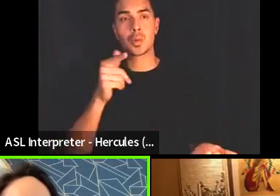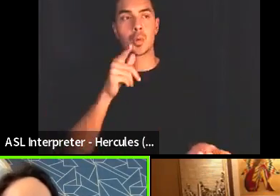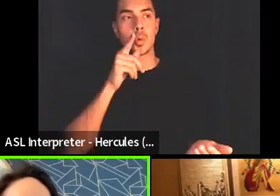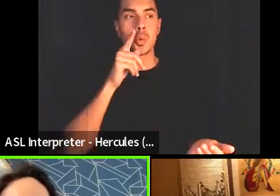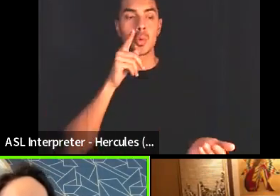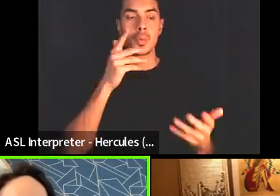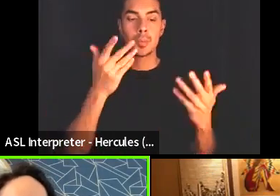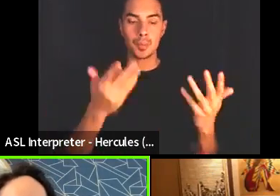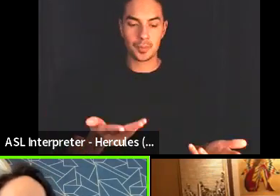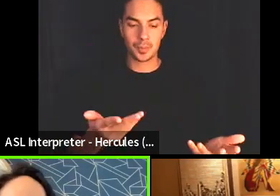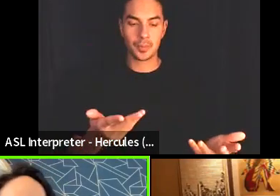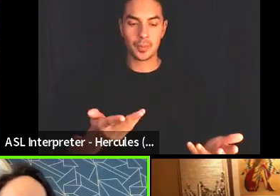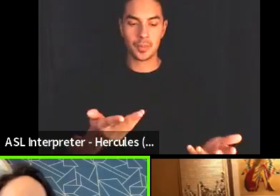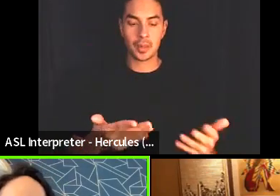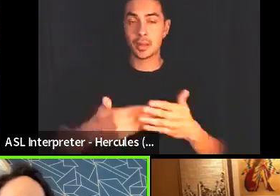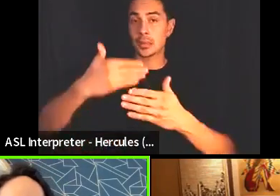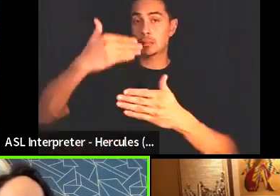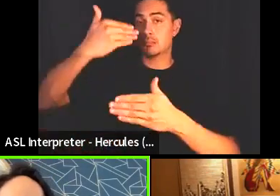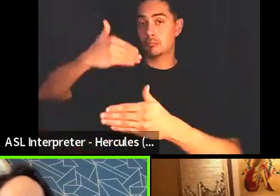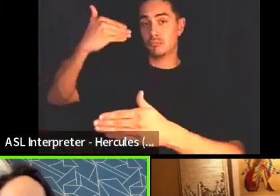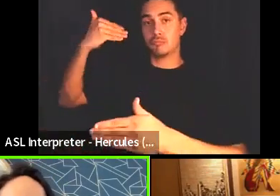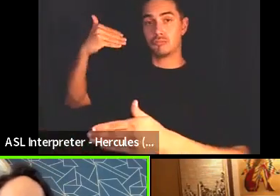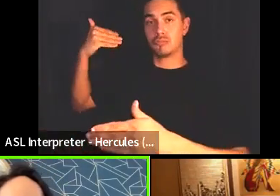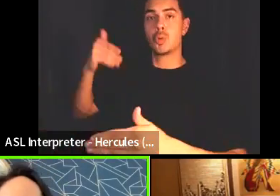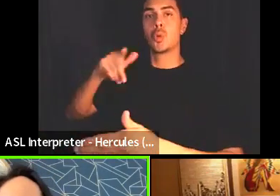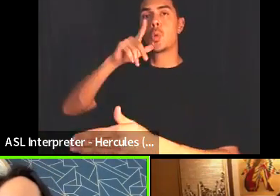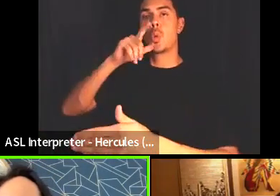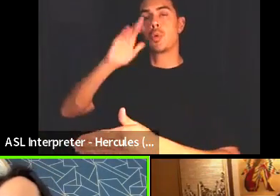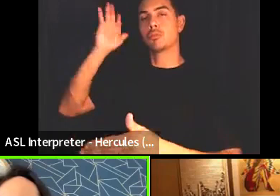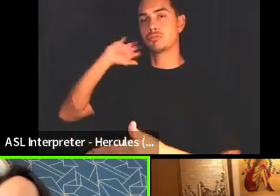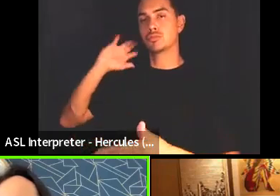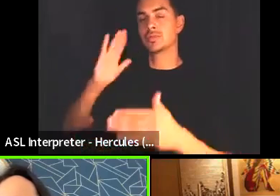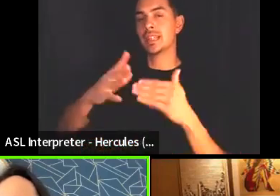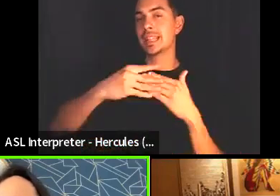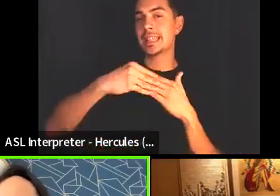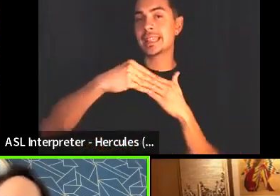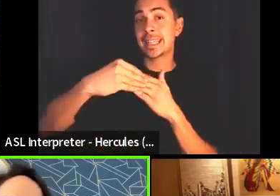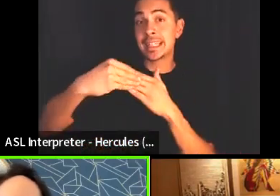been the leaders in the movement and